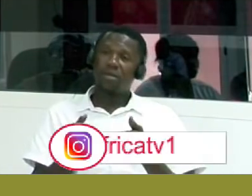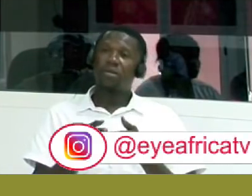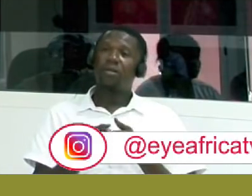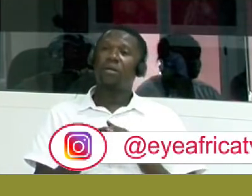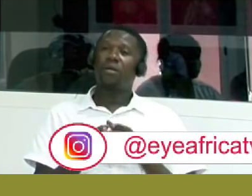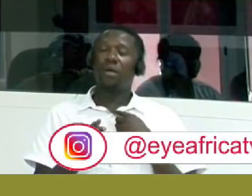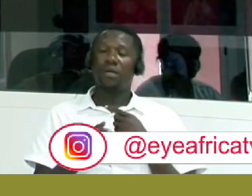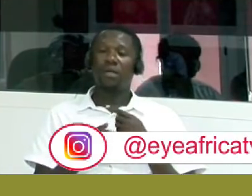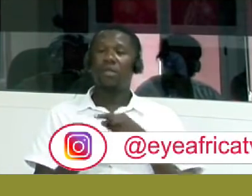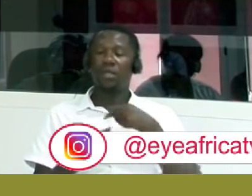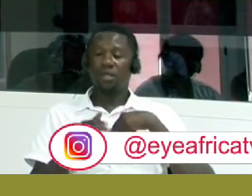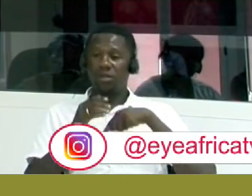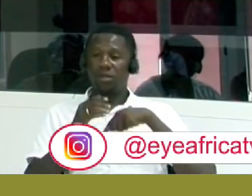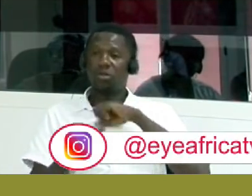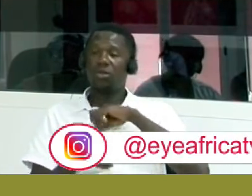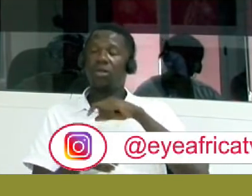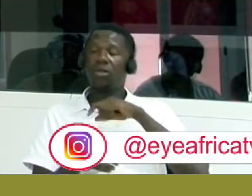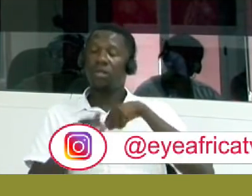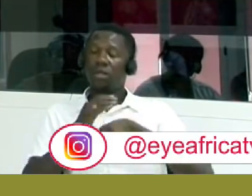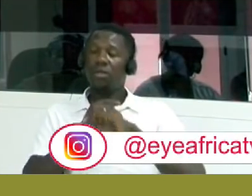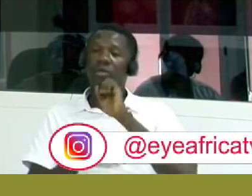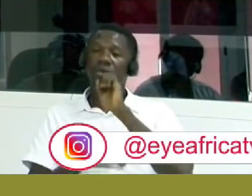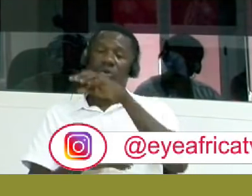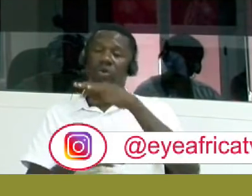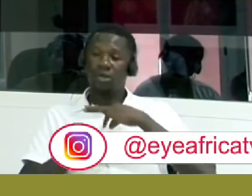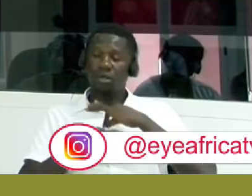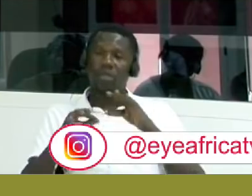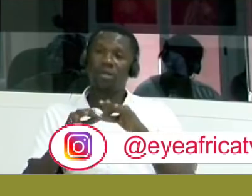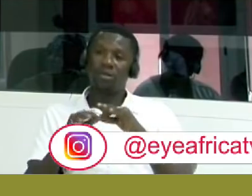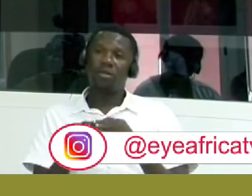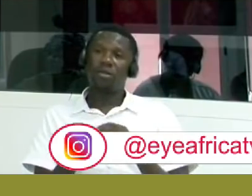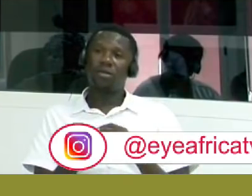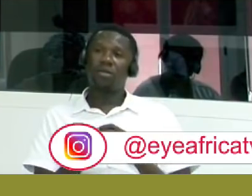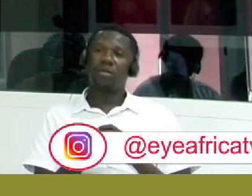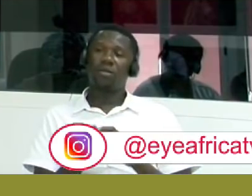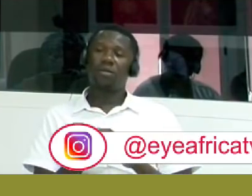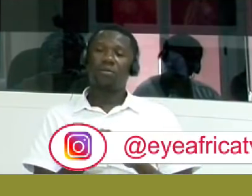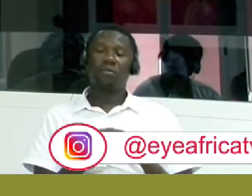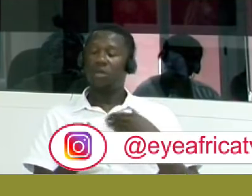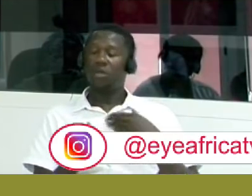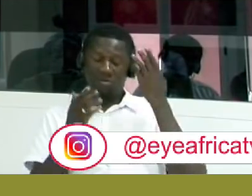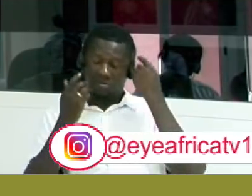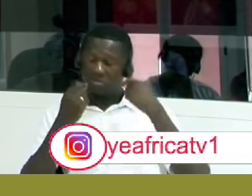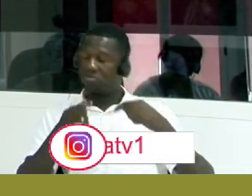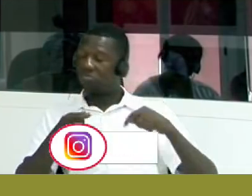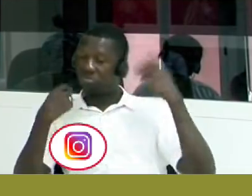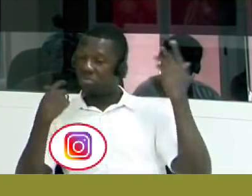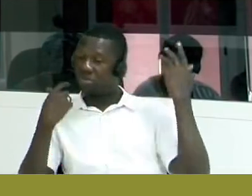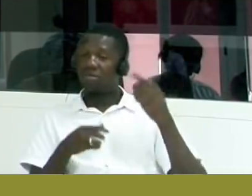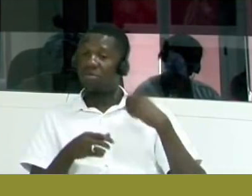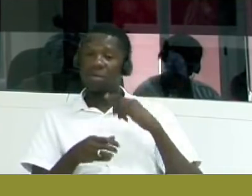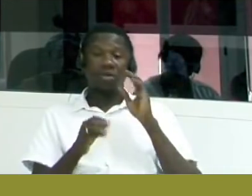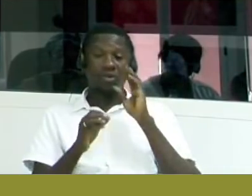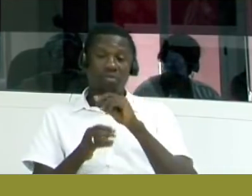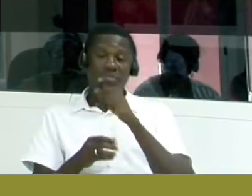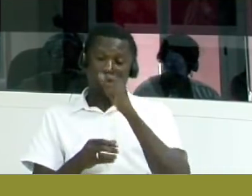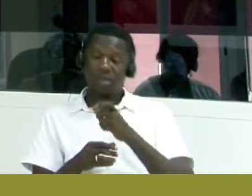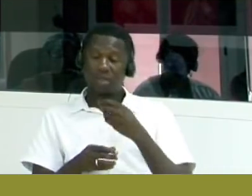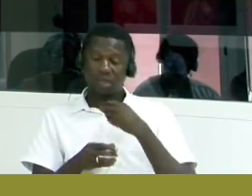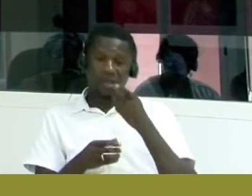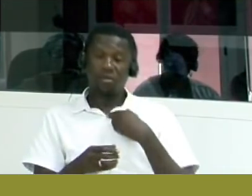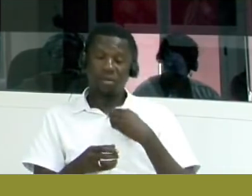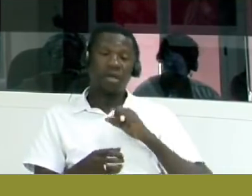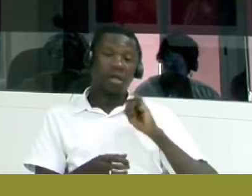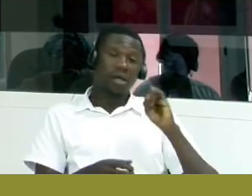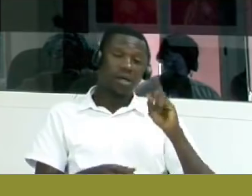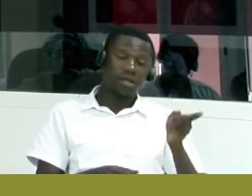is in your interest. No, but what I don't... Me, I don't mind. Let somebody say that, I mean, I as IG, I this, I that. I don't mind. But I know I